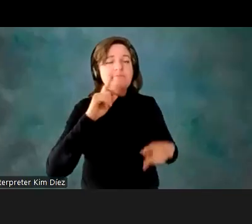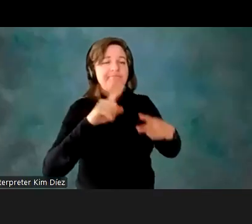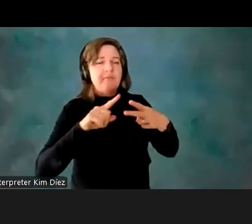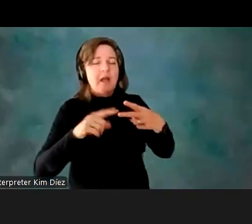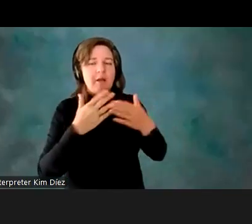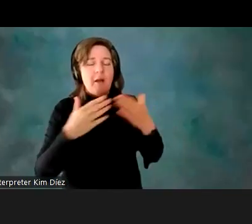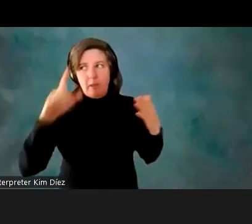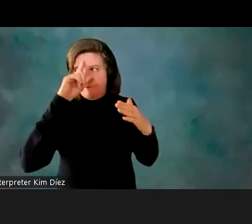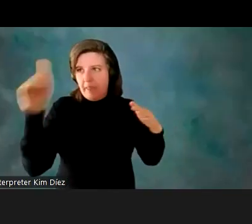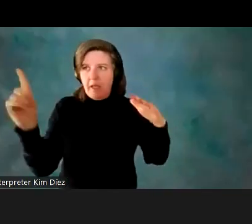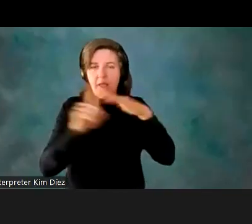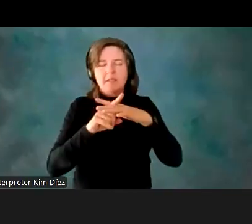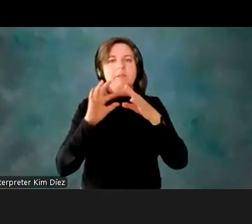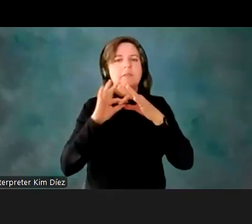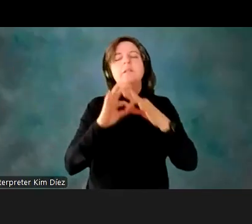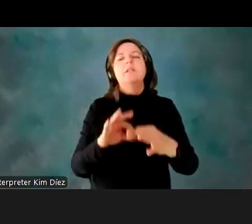occurred to me in terms of